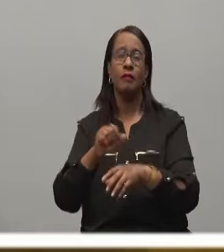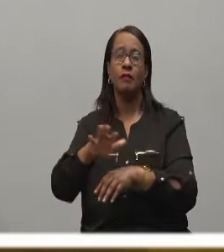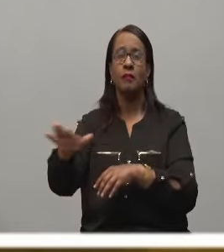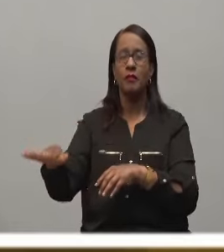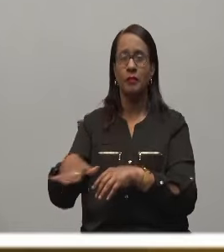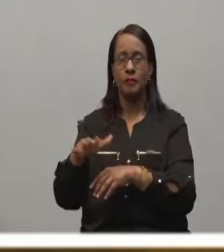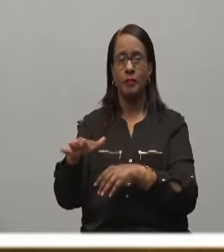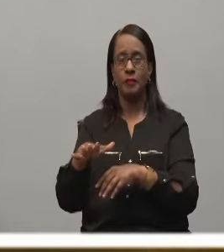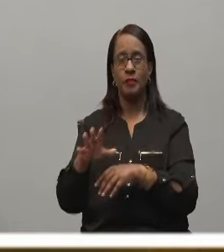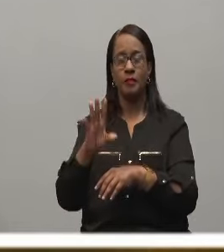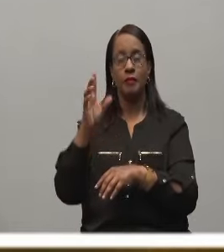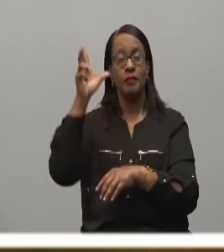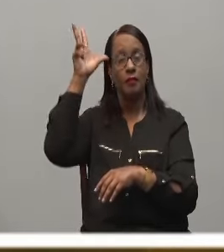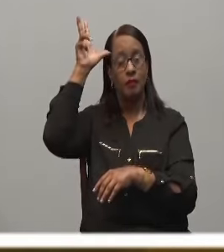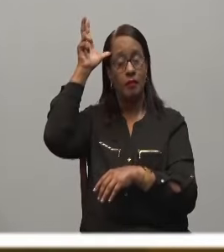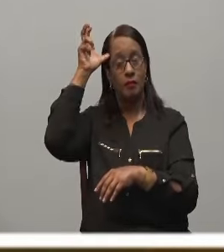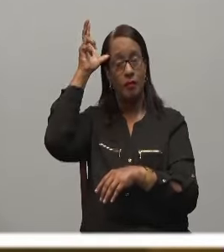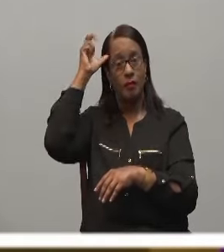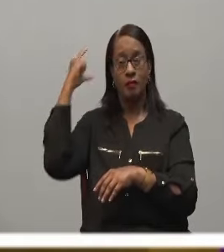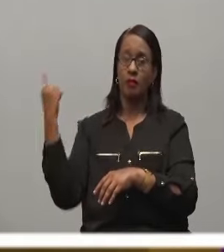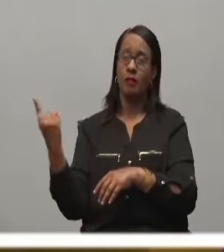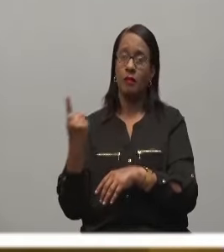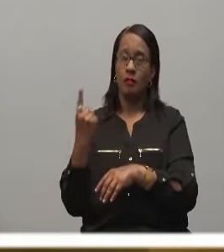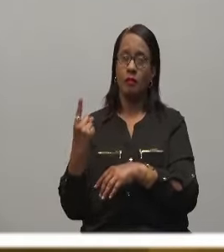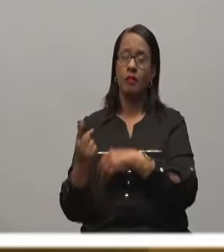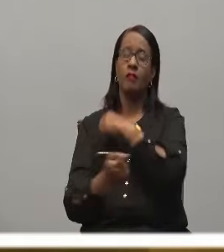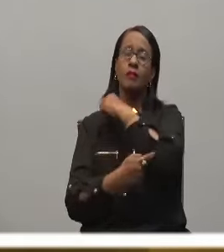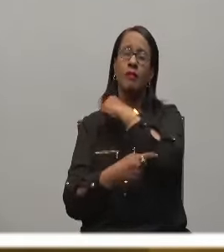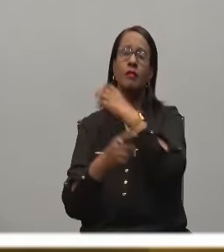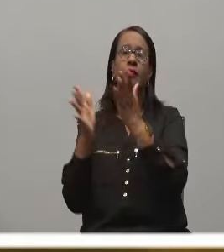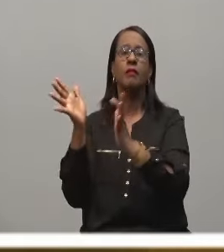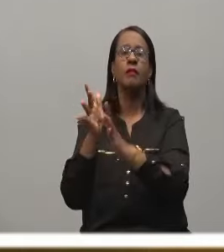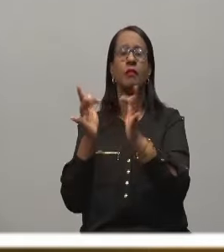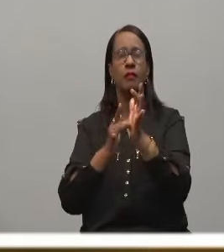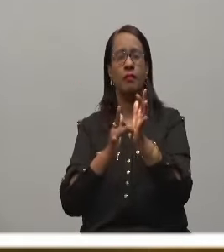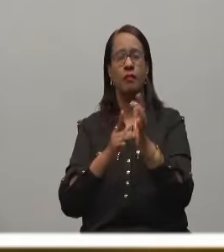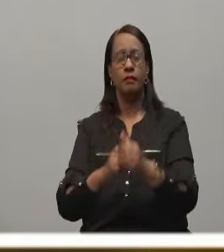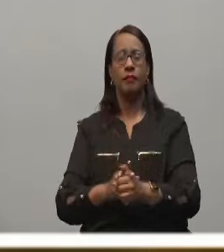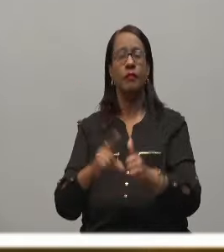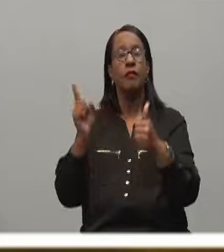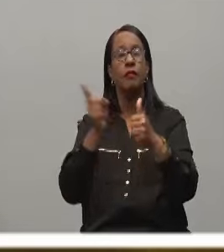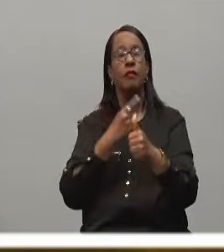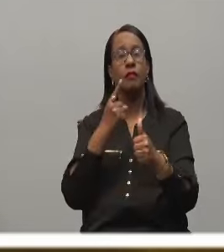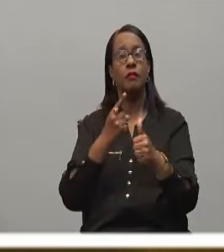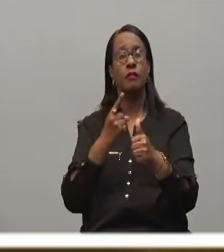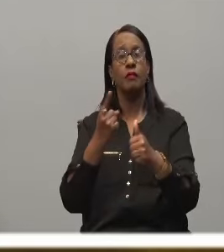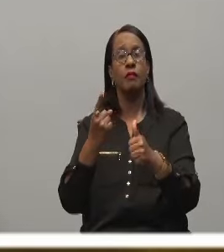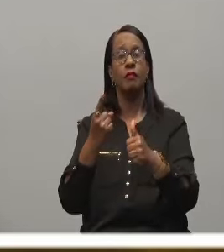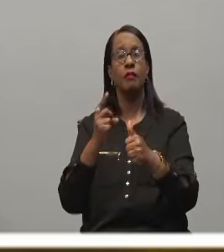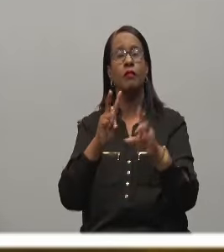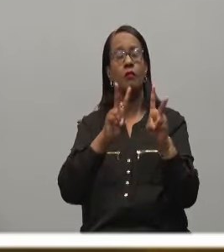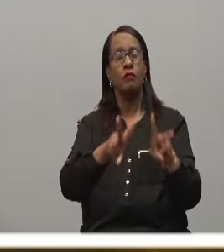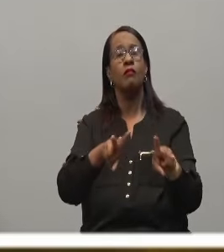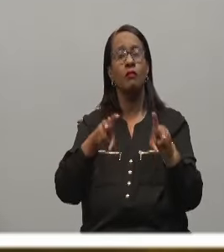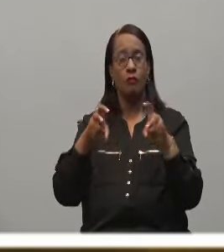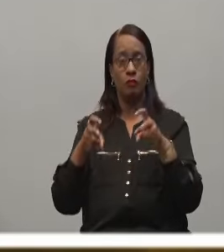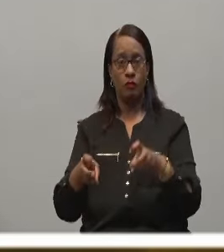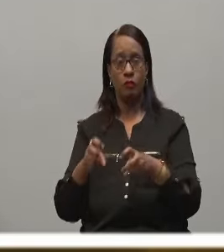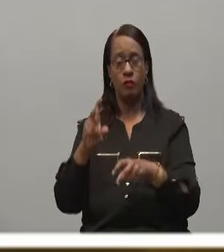we have to hear our first reading from Noah, where Noah for 40 days was in the